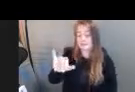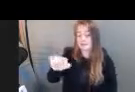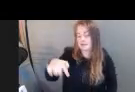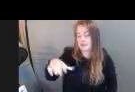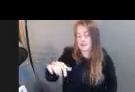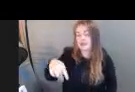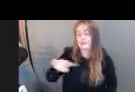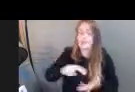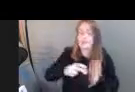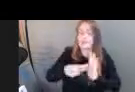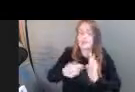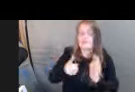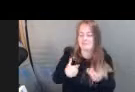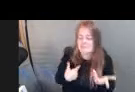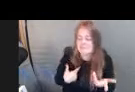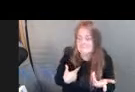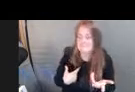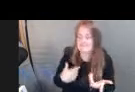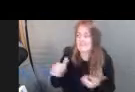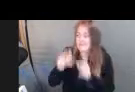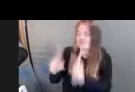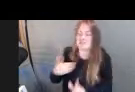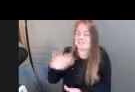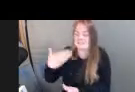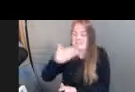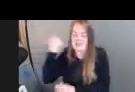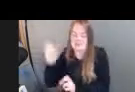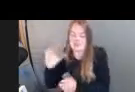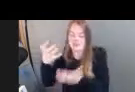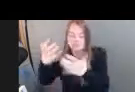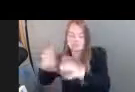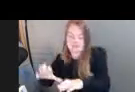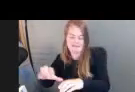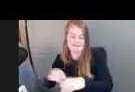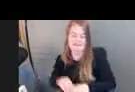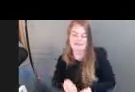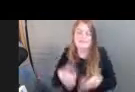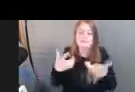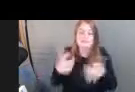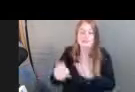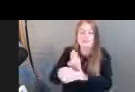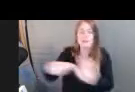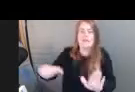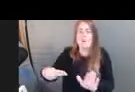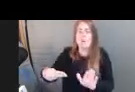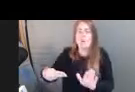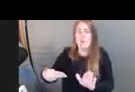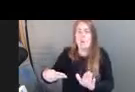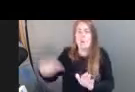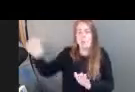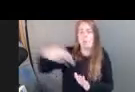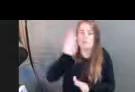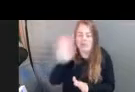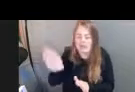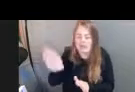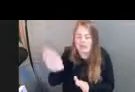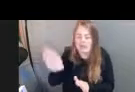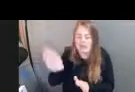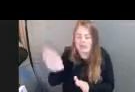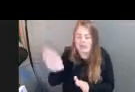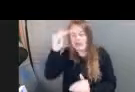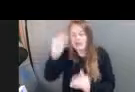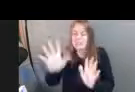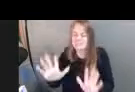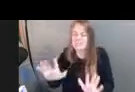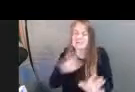disadvantage. Right? So we don't want to label people as disadvantaged. We want to make sure that we're giving people as much opportunity as they can to bring